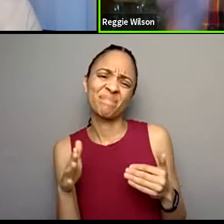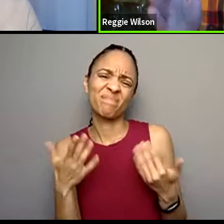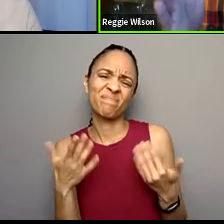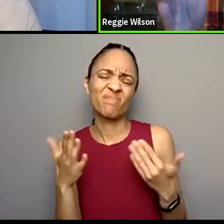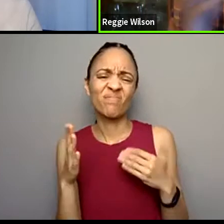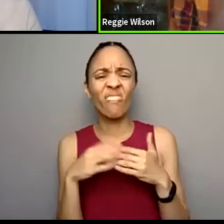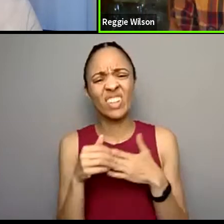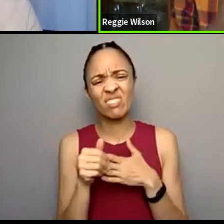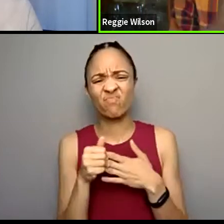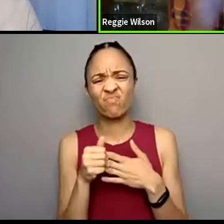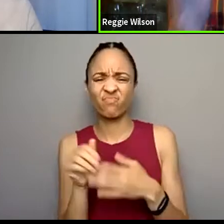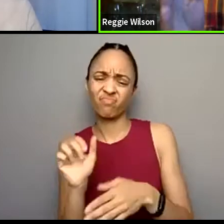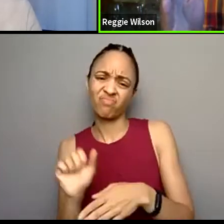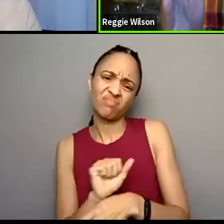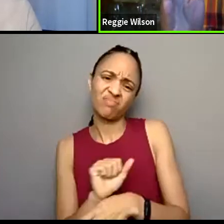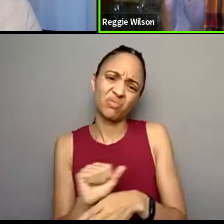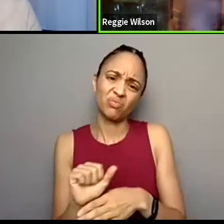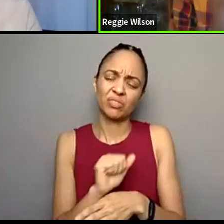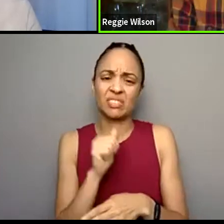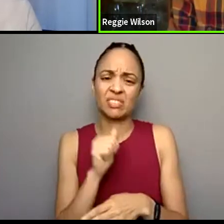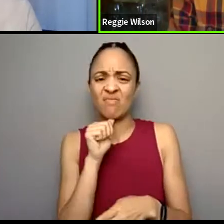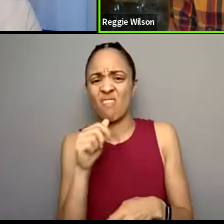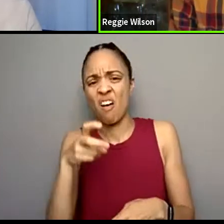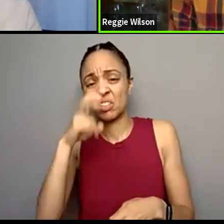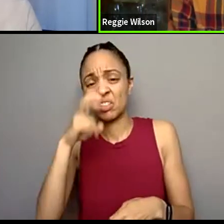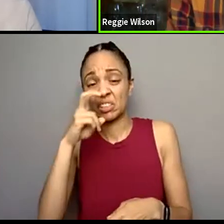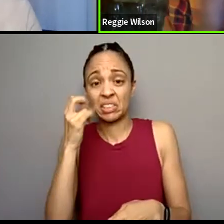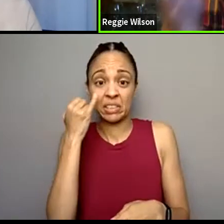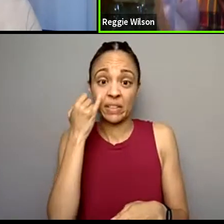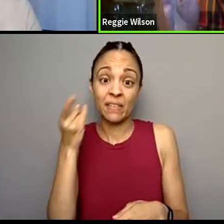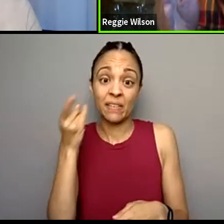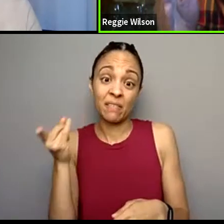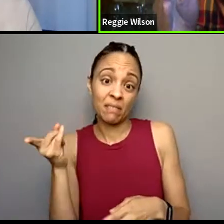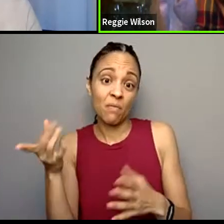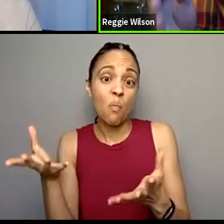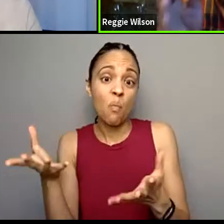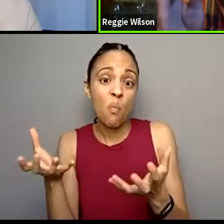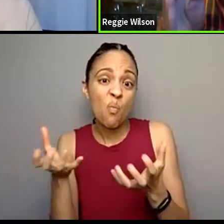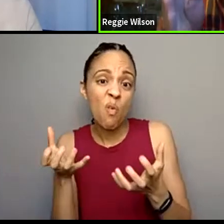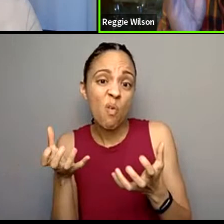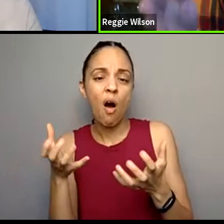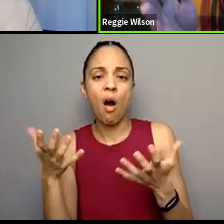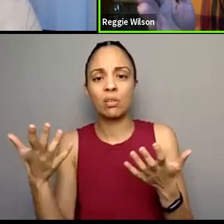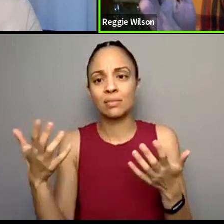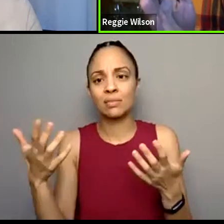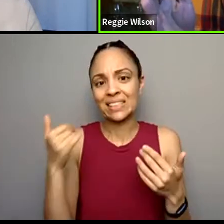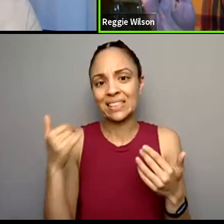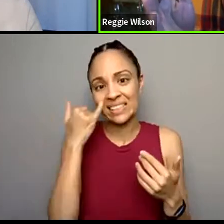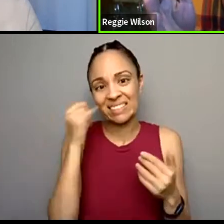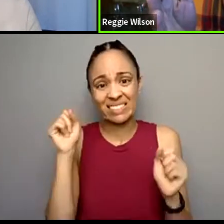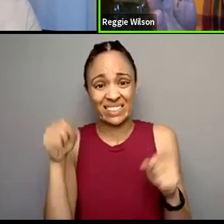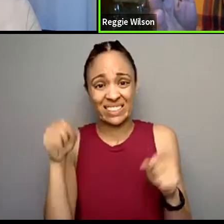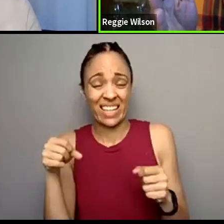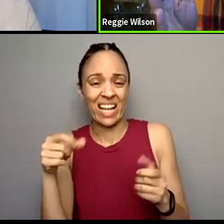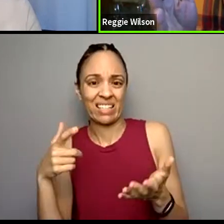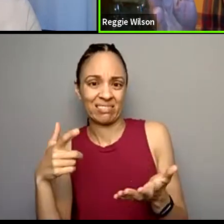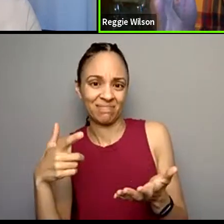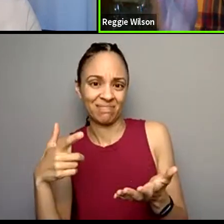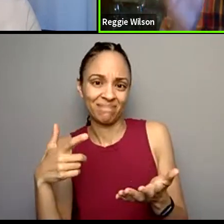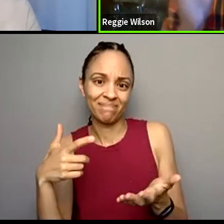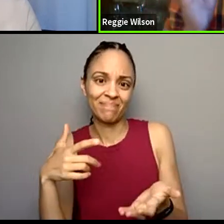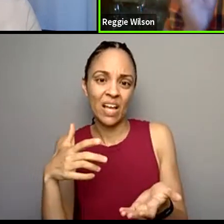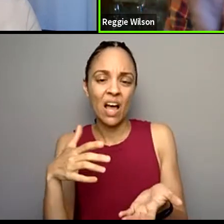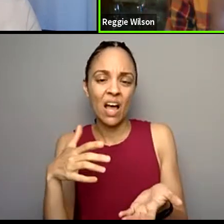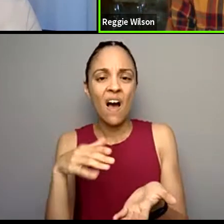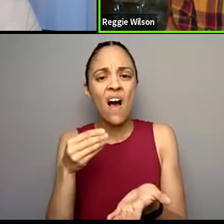the bandwidth, if they have the interest, if they can, I would always sit folks down and say, can you afford to dance with Fist and Heel?